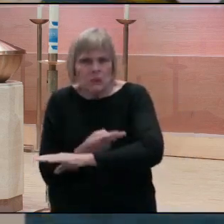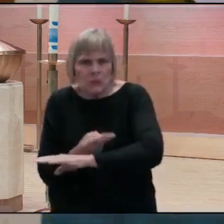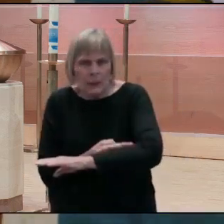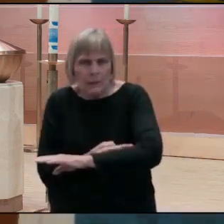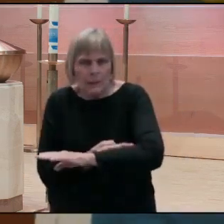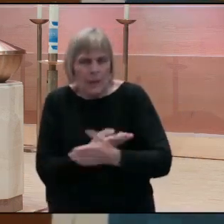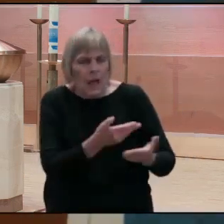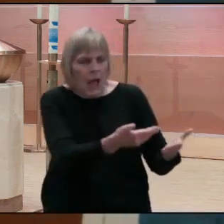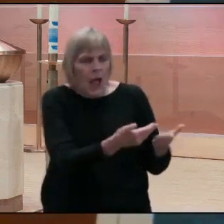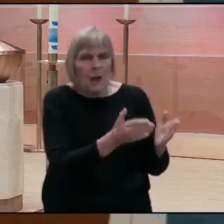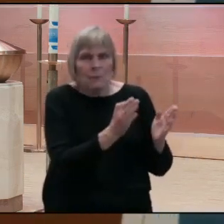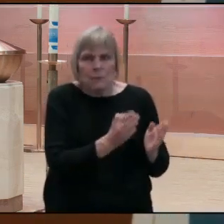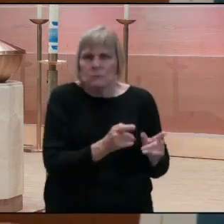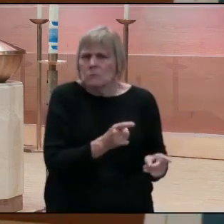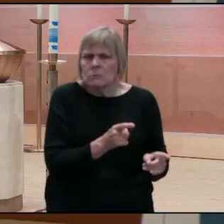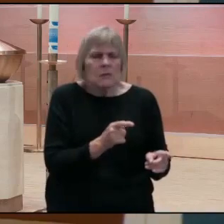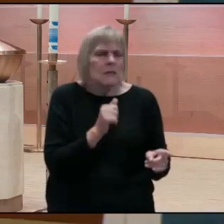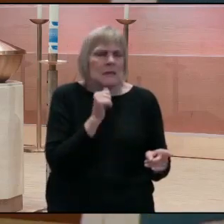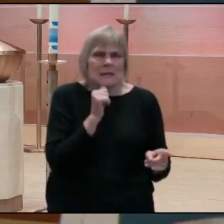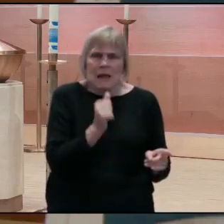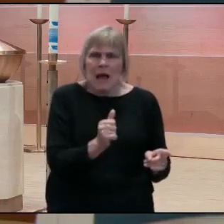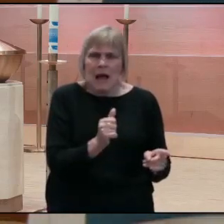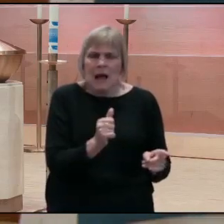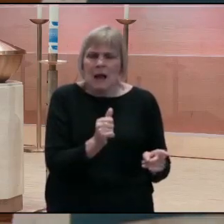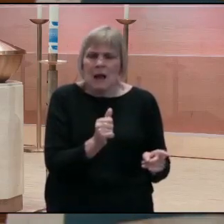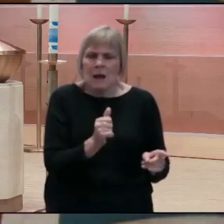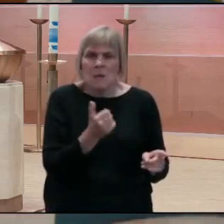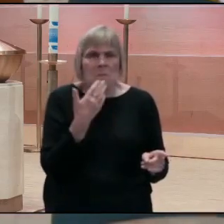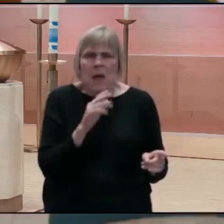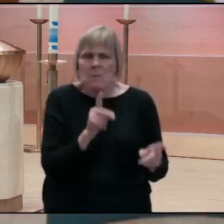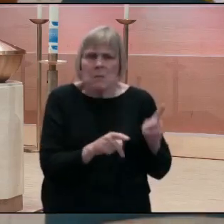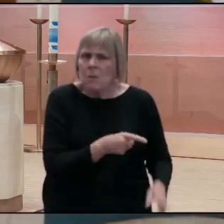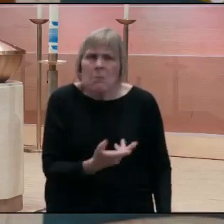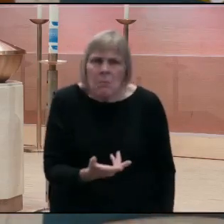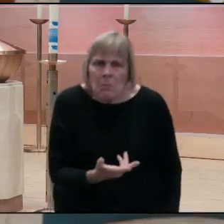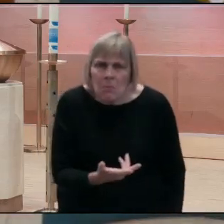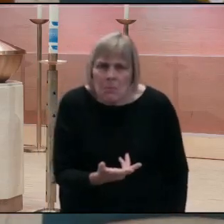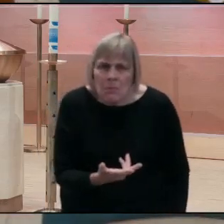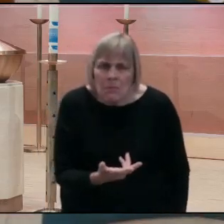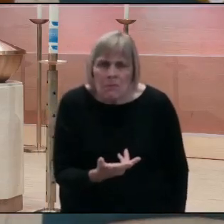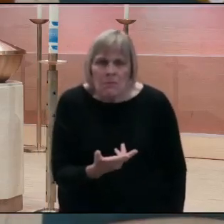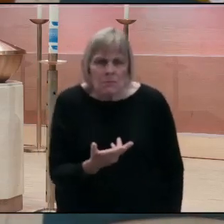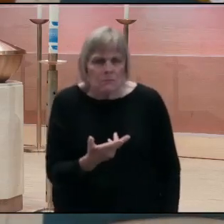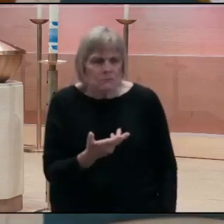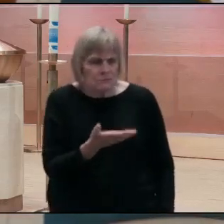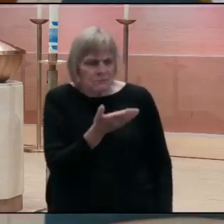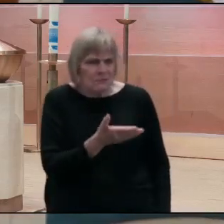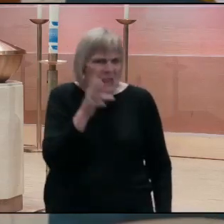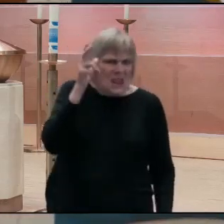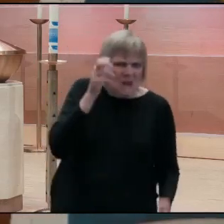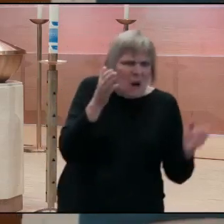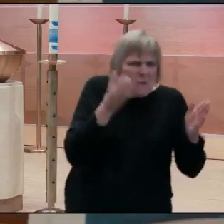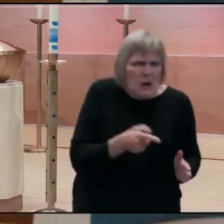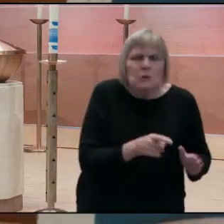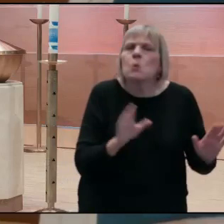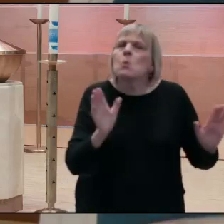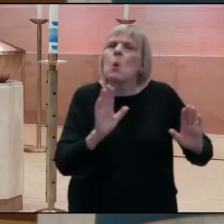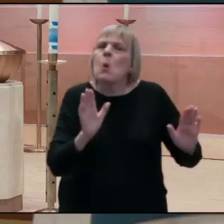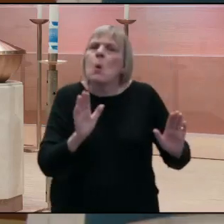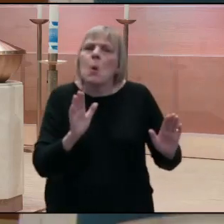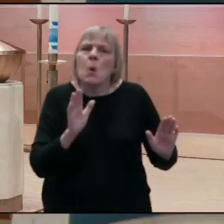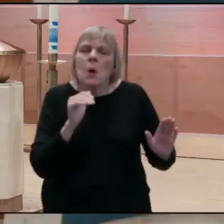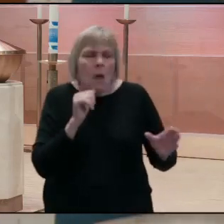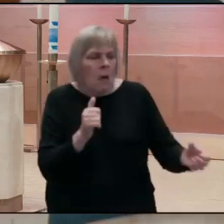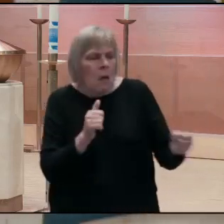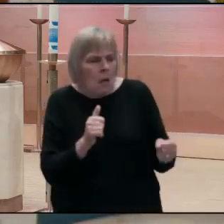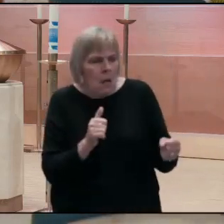realize about a hired hand is, one, they're not bad people. They're not these evil person. No, they're someone brought